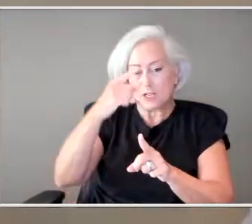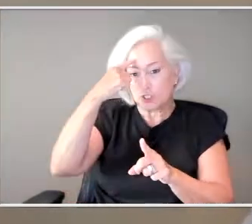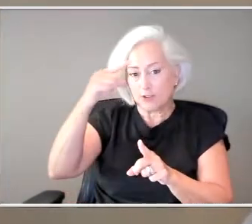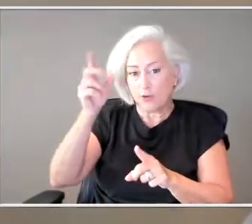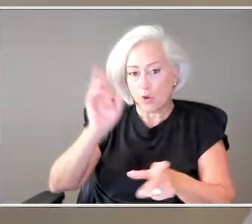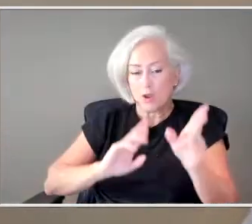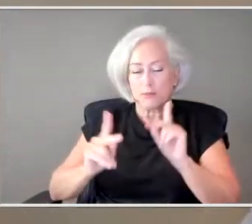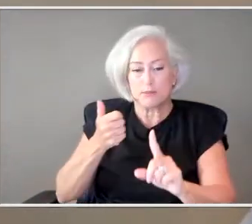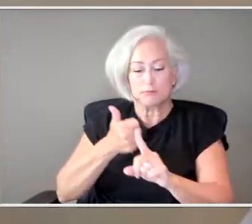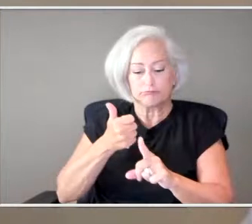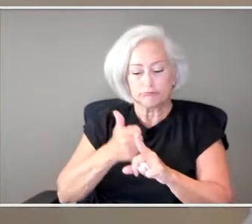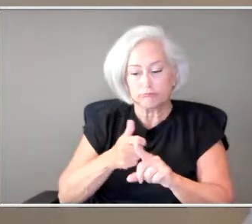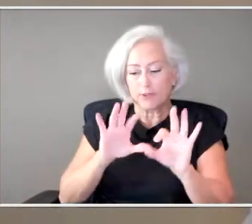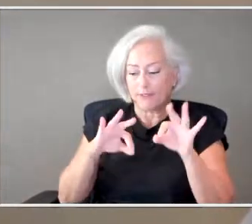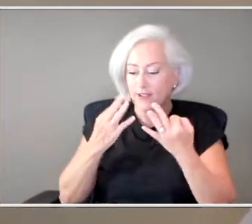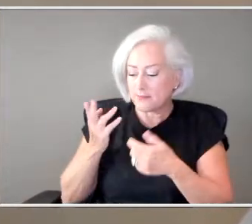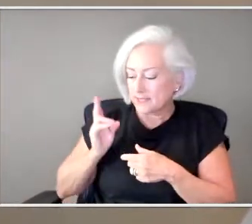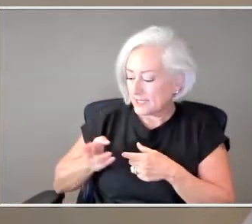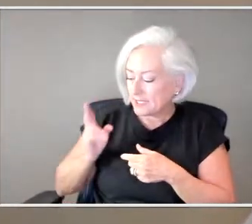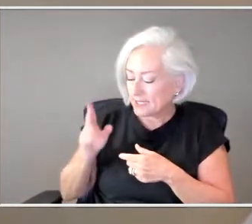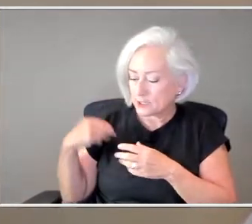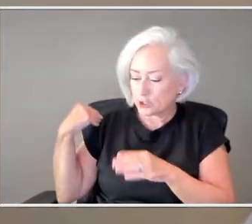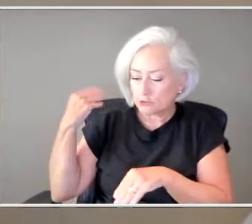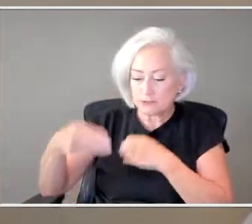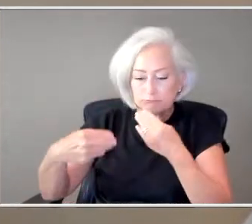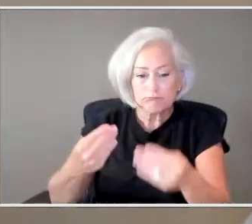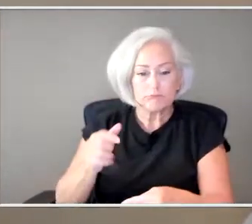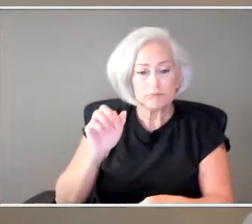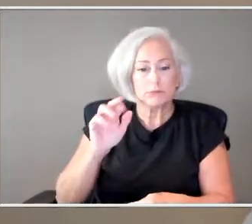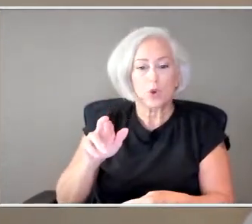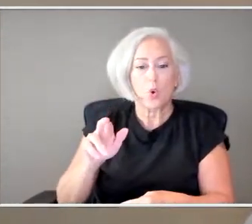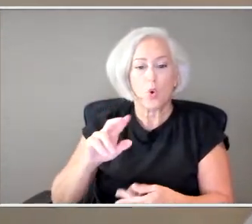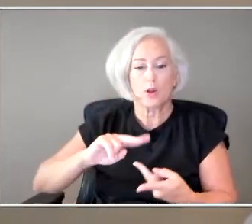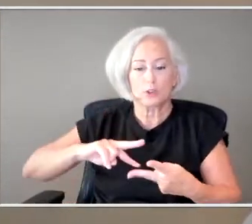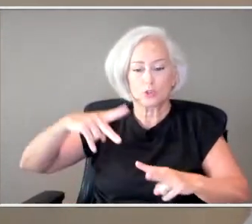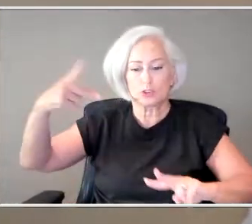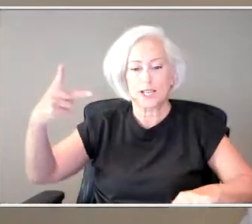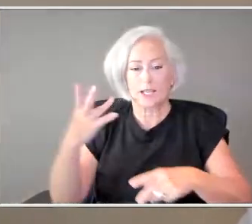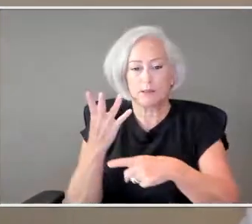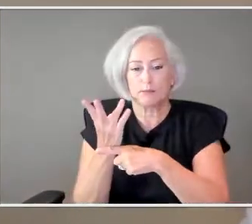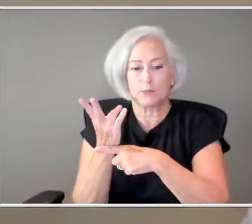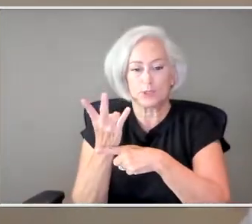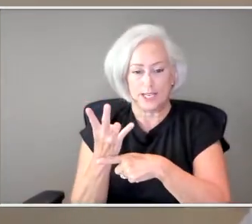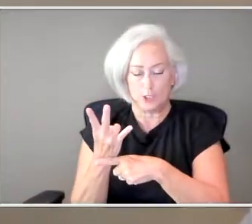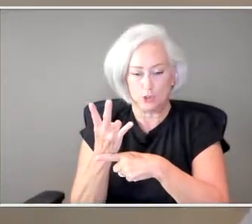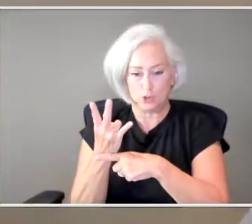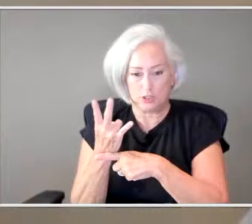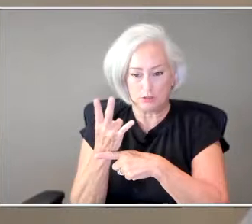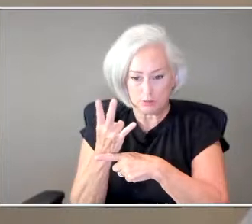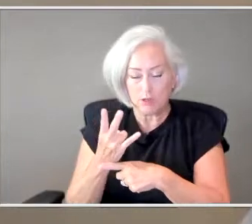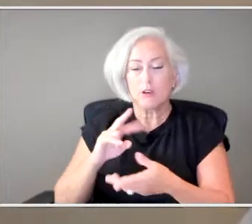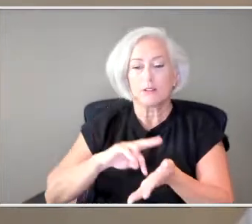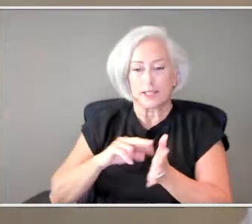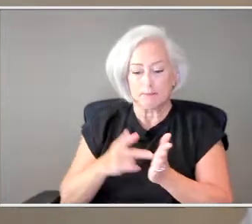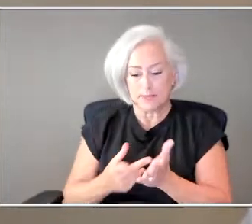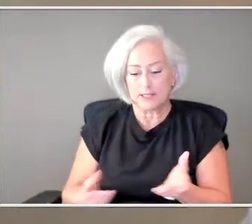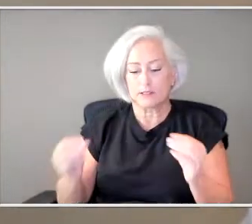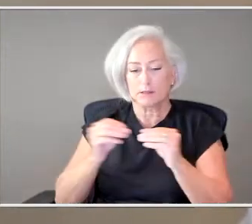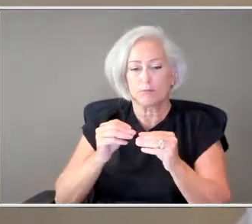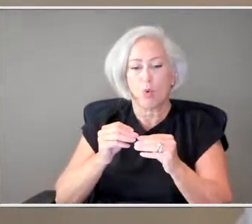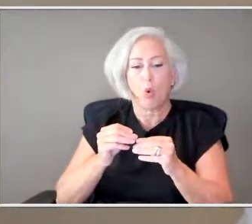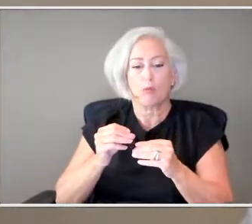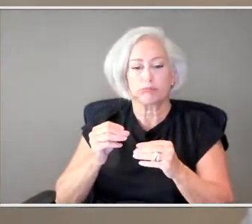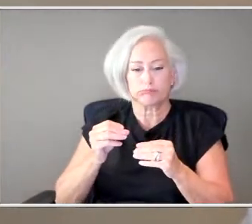have a family history of breast cancer, or who are found to have a genetic mutation that puts them at increased risk.